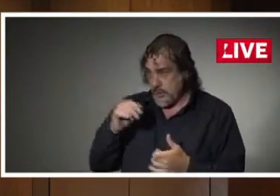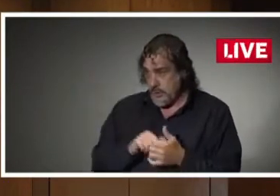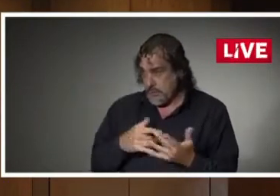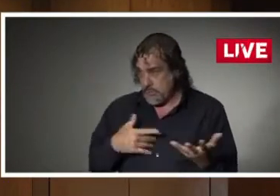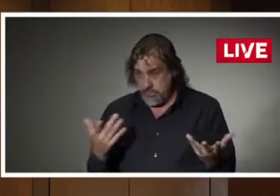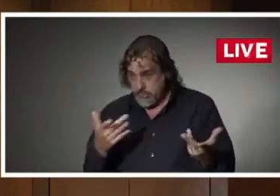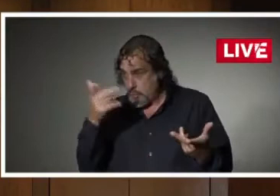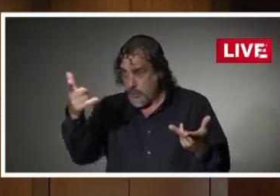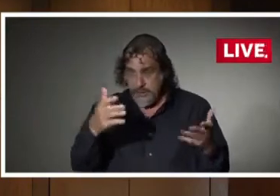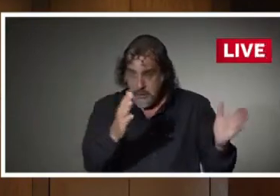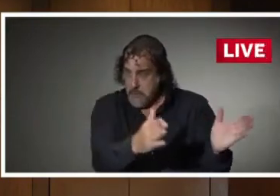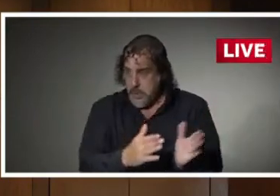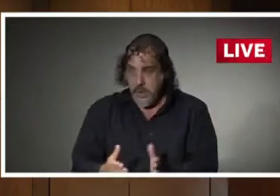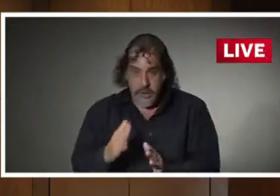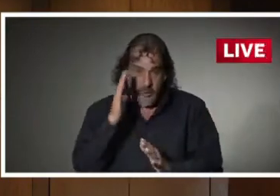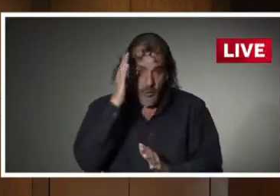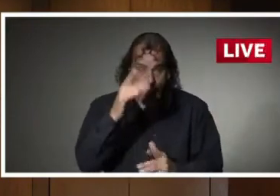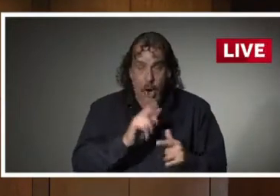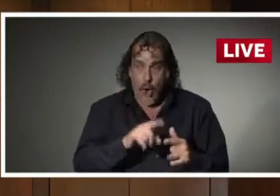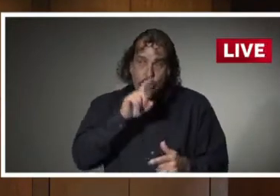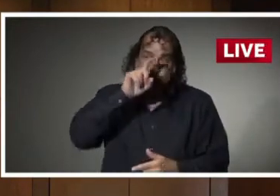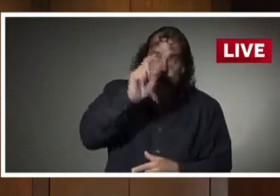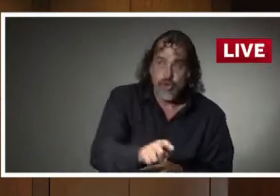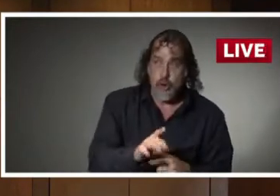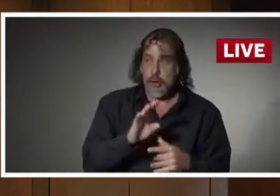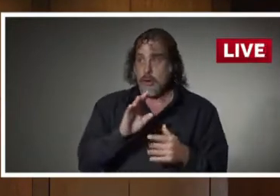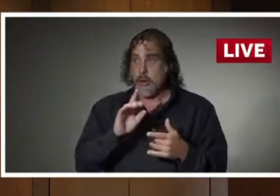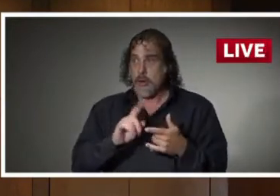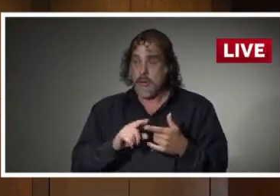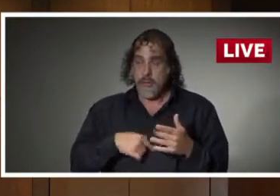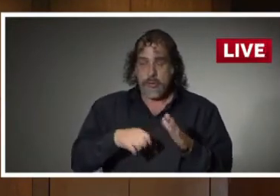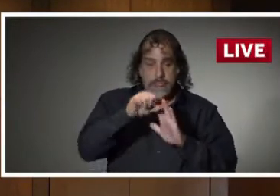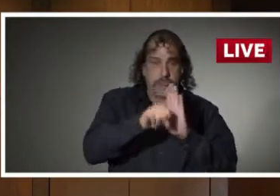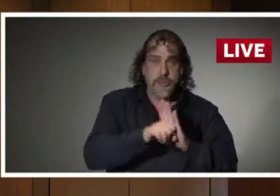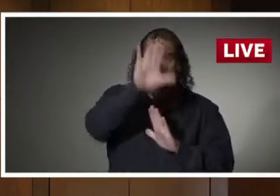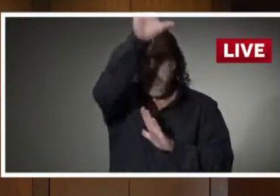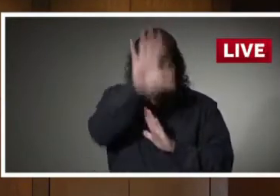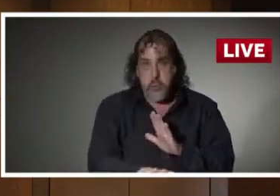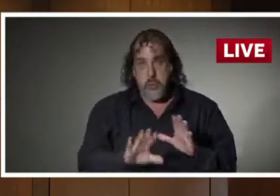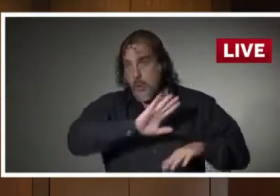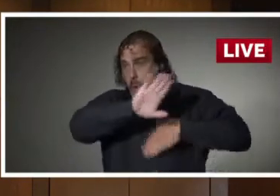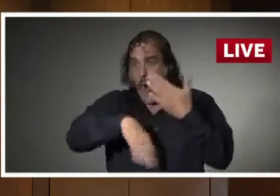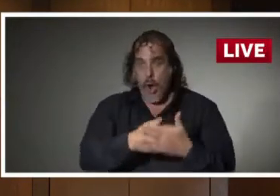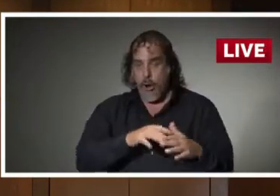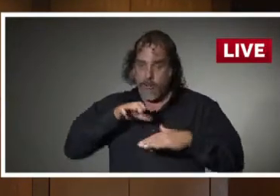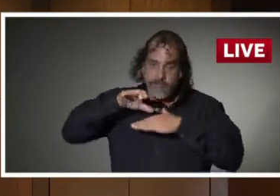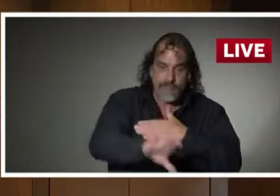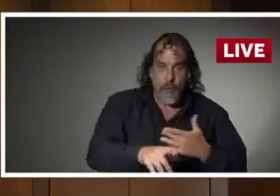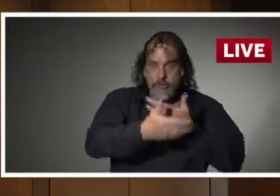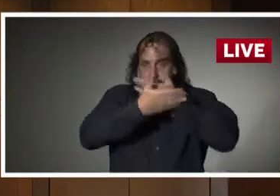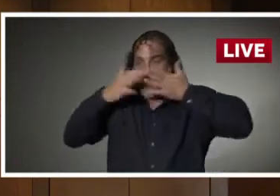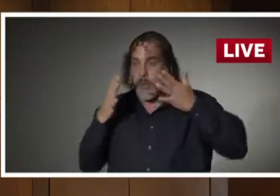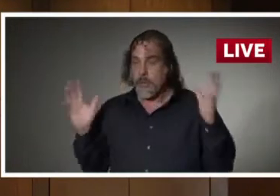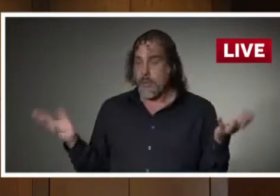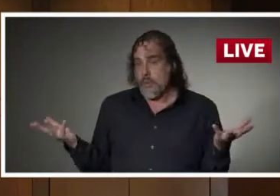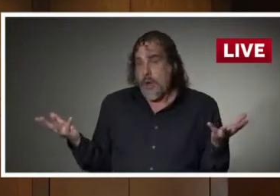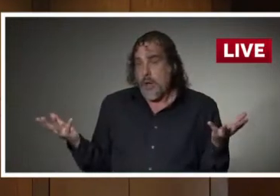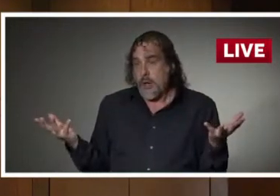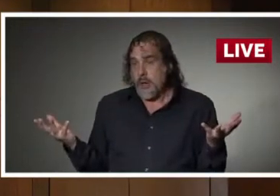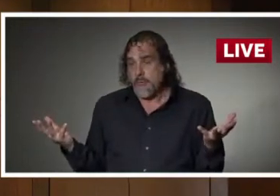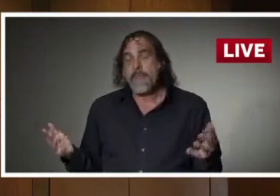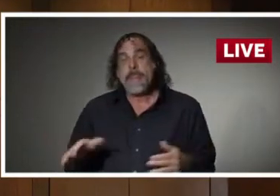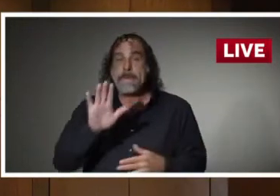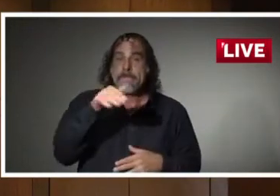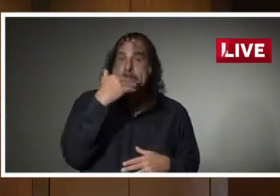dive into what the plan could be or should be when it comes to any statewide orders with mask ordinance under your administration? Right. Thank you for